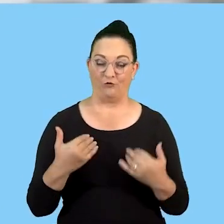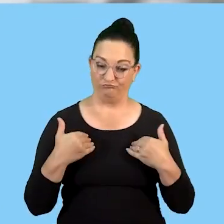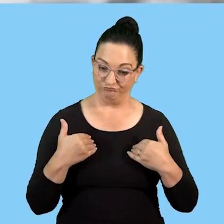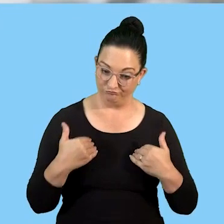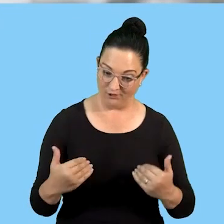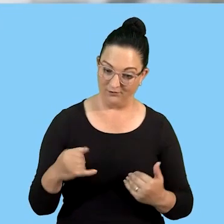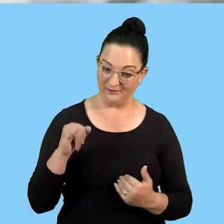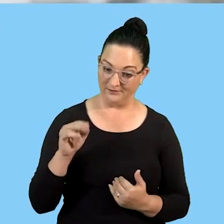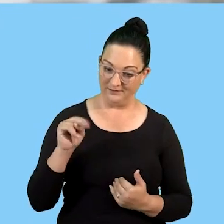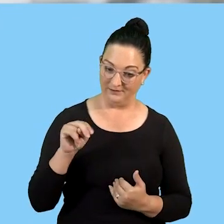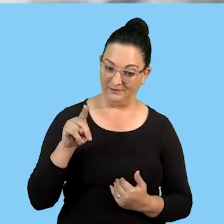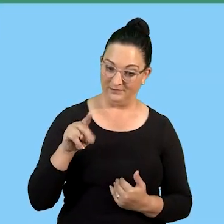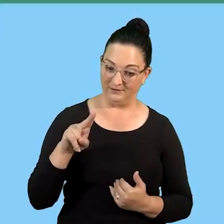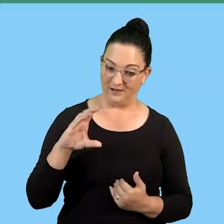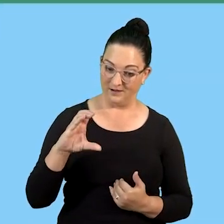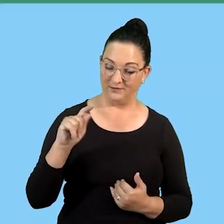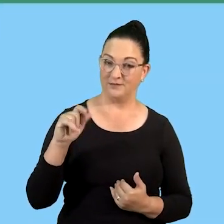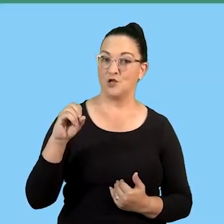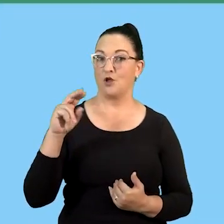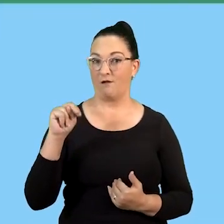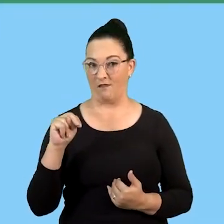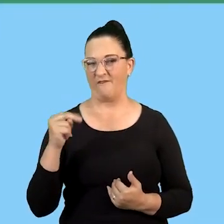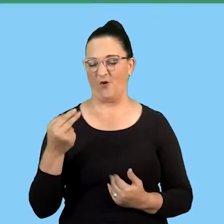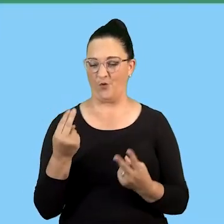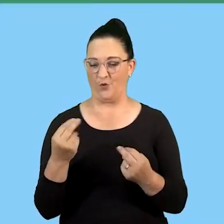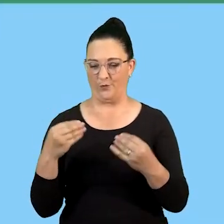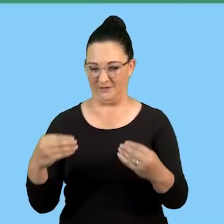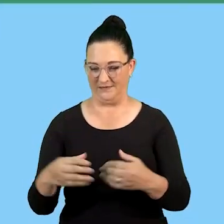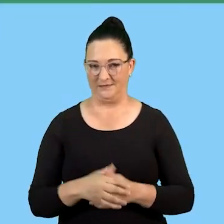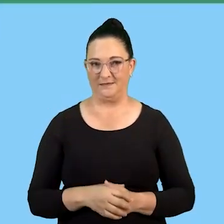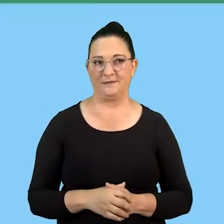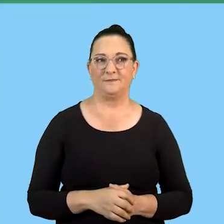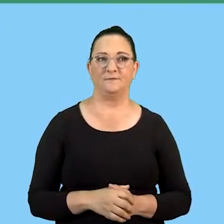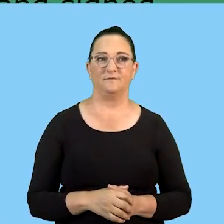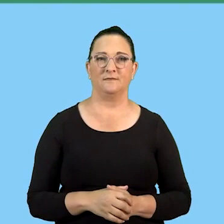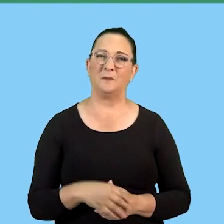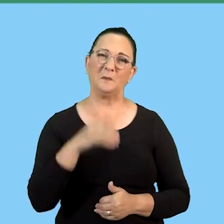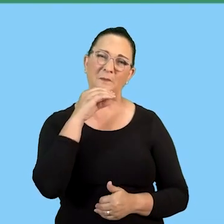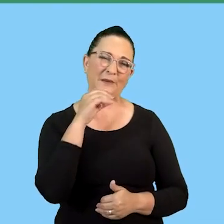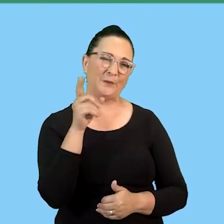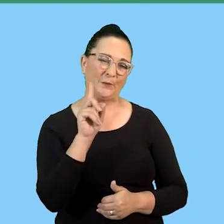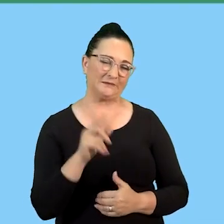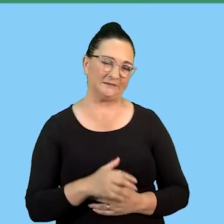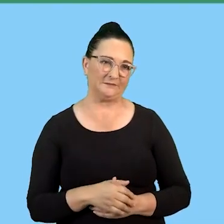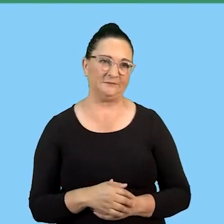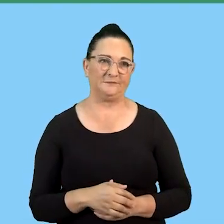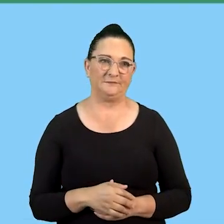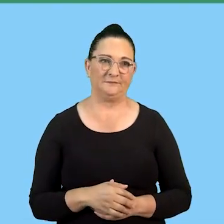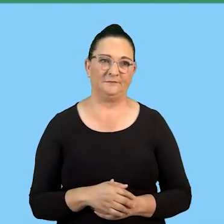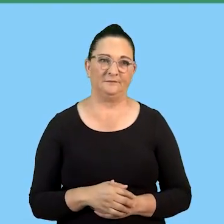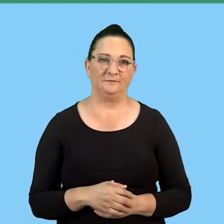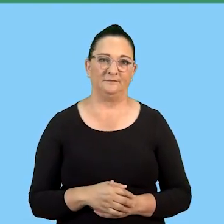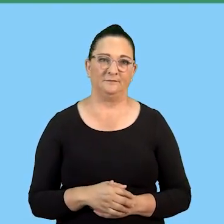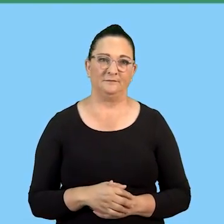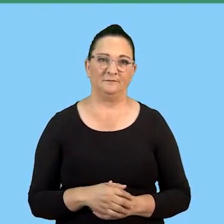induction. Now let's look at the meaning of what induction is. Induction